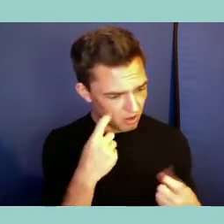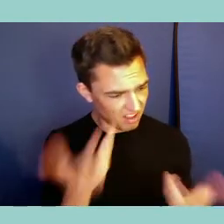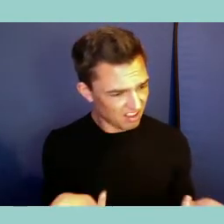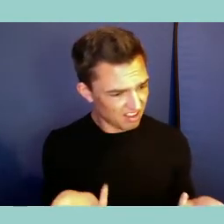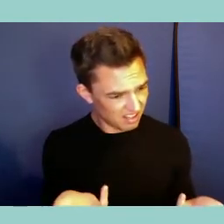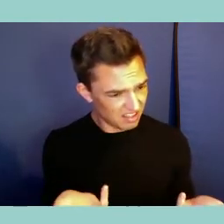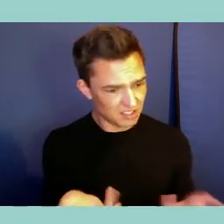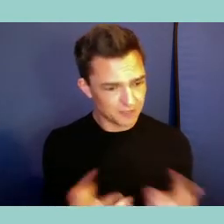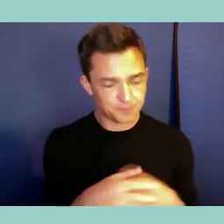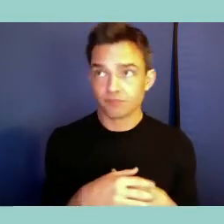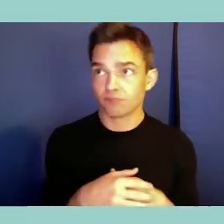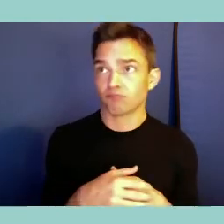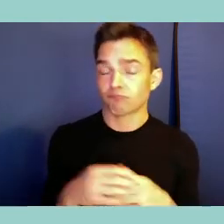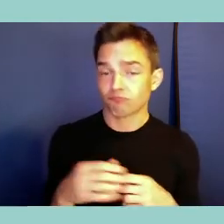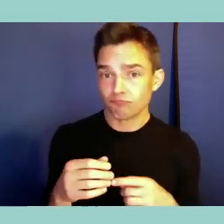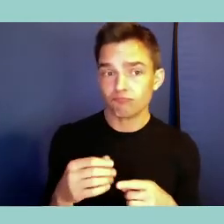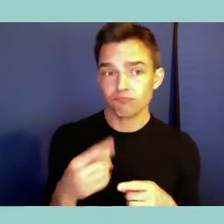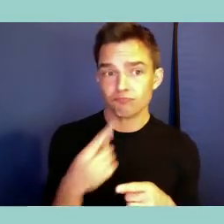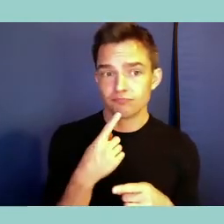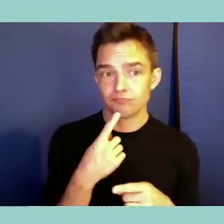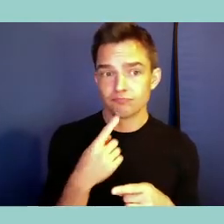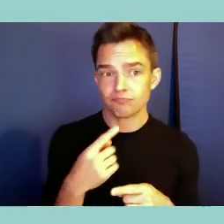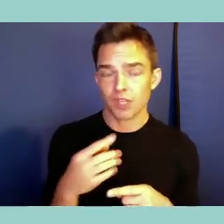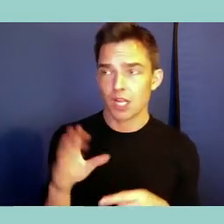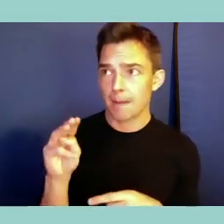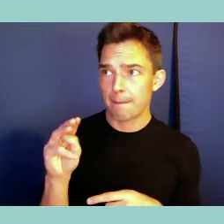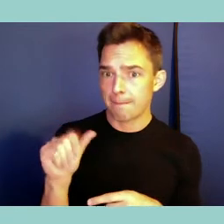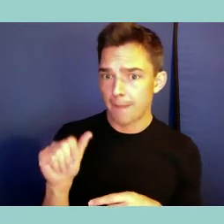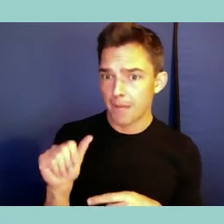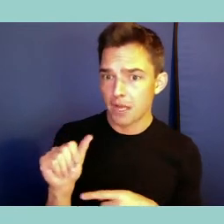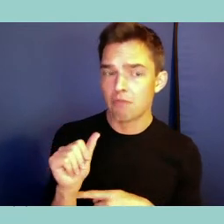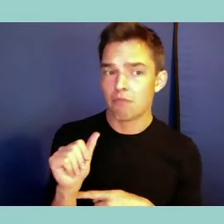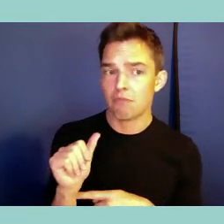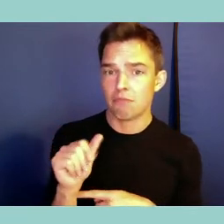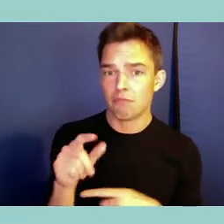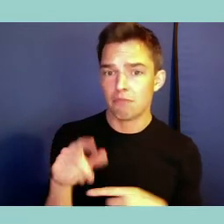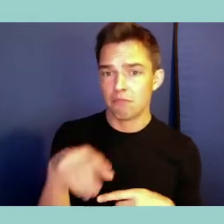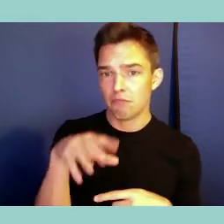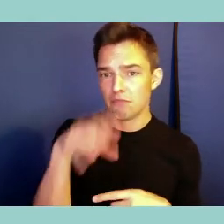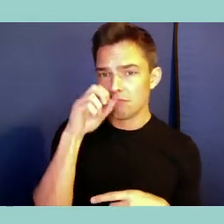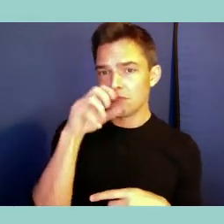don't want to make you cry. And he goes, Mama,